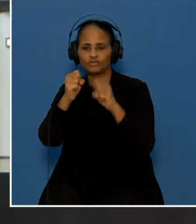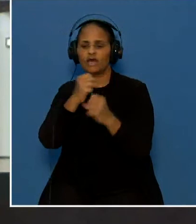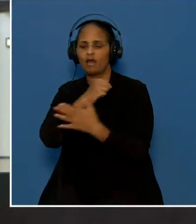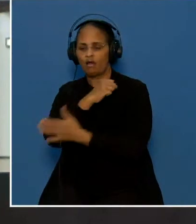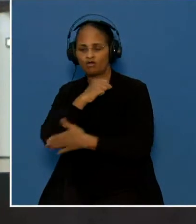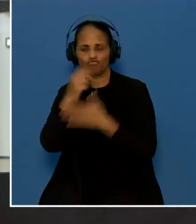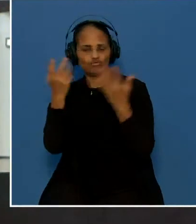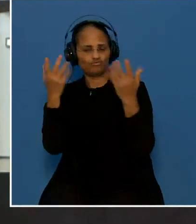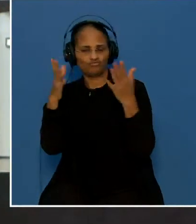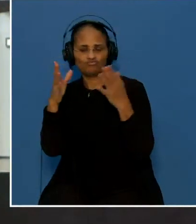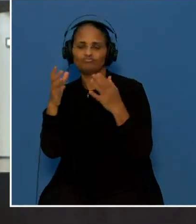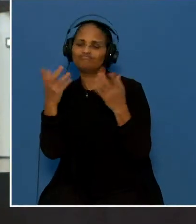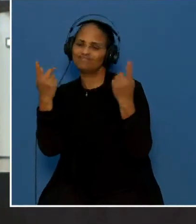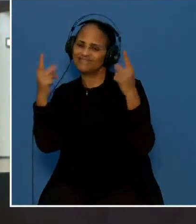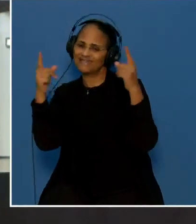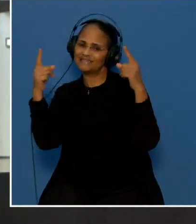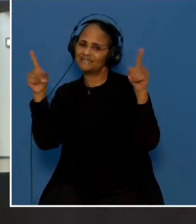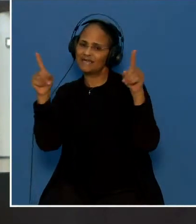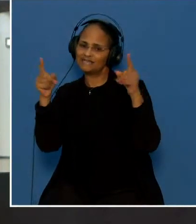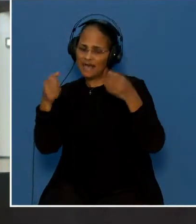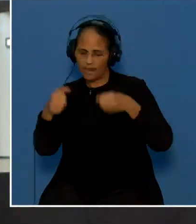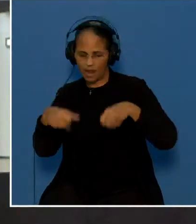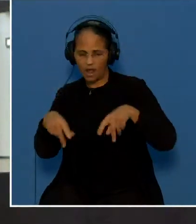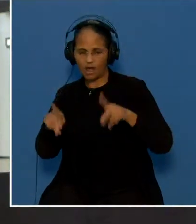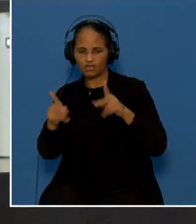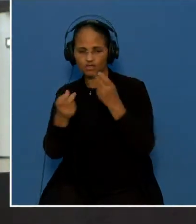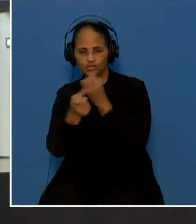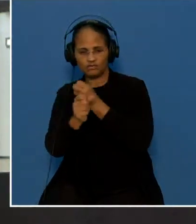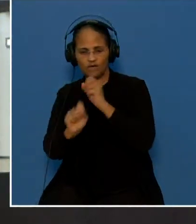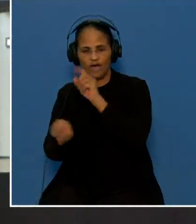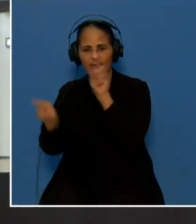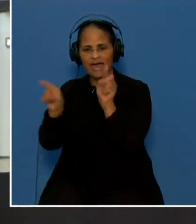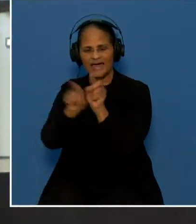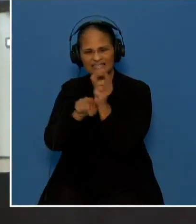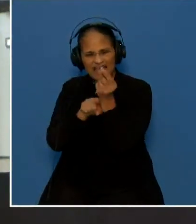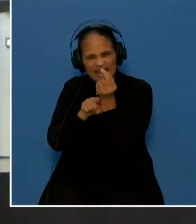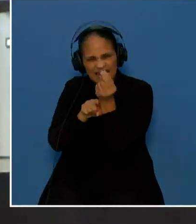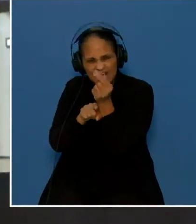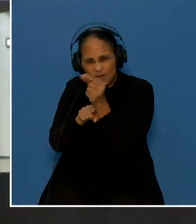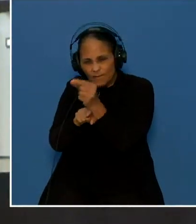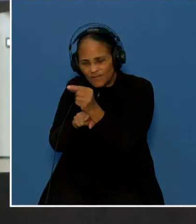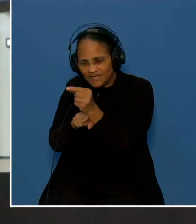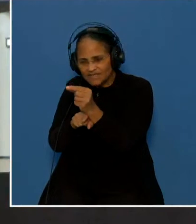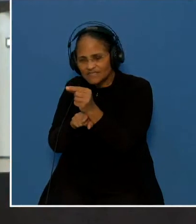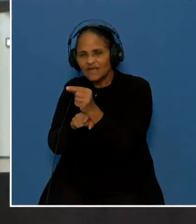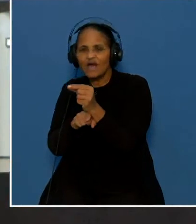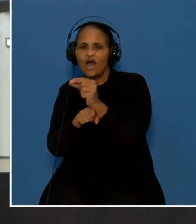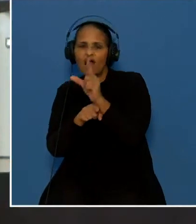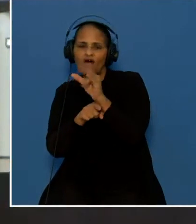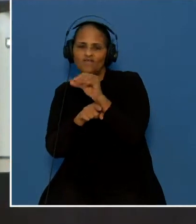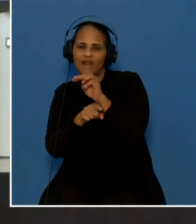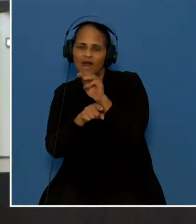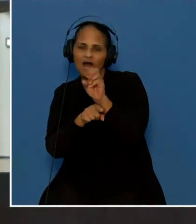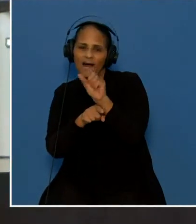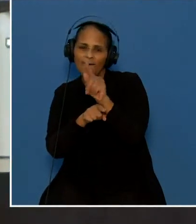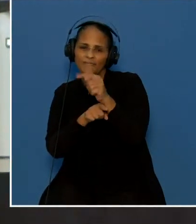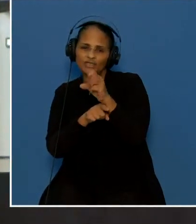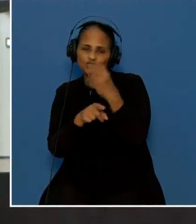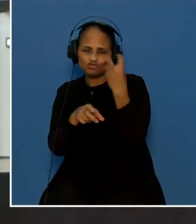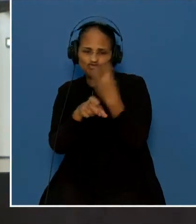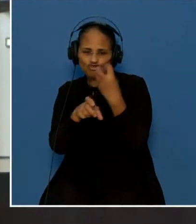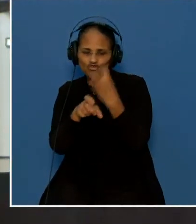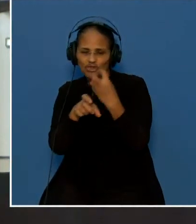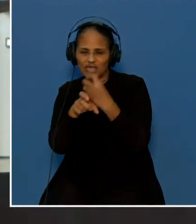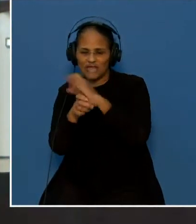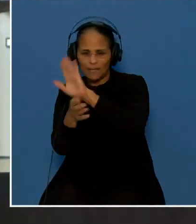had and has allowed us to survive as a little piece of limestone rock in the middle of the